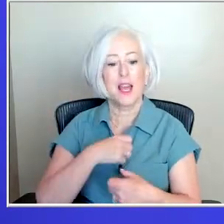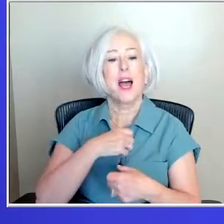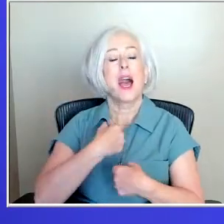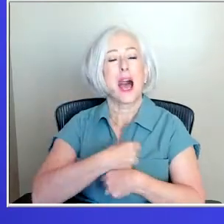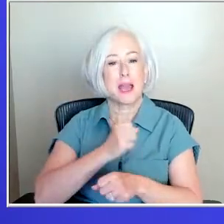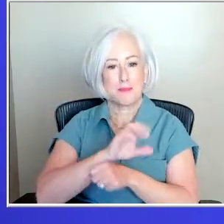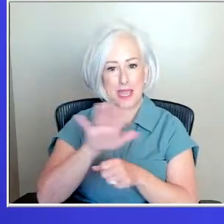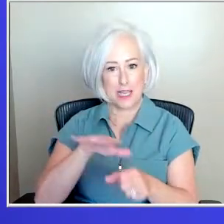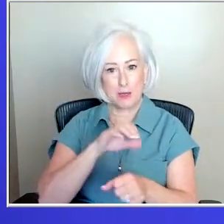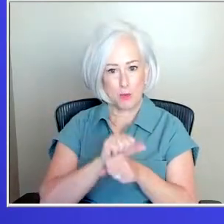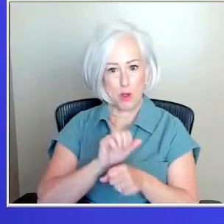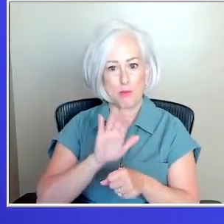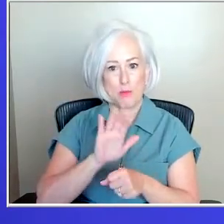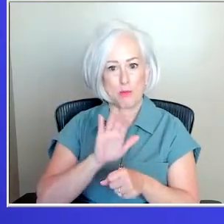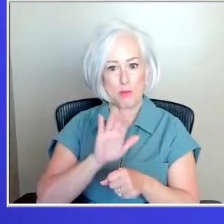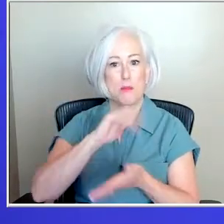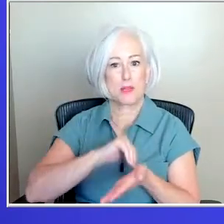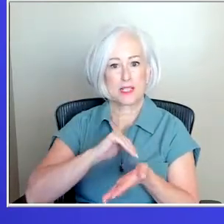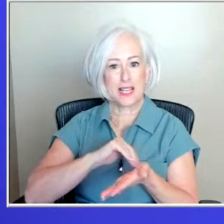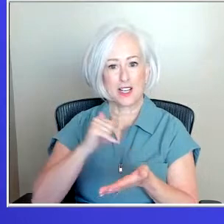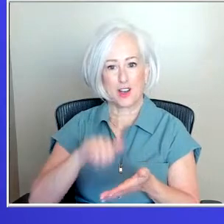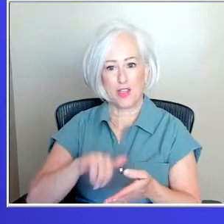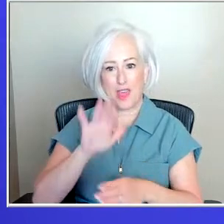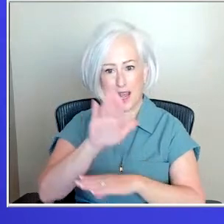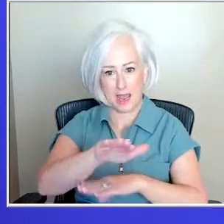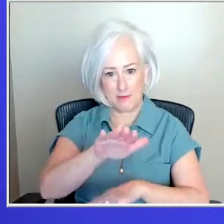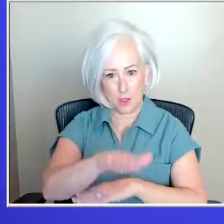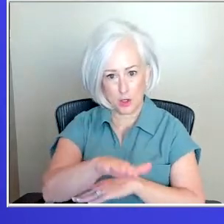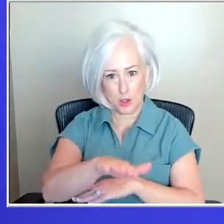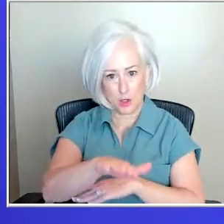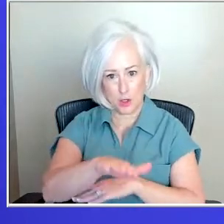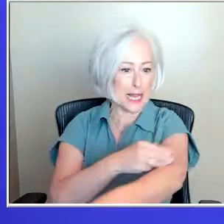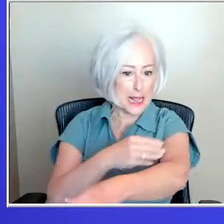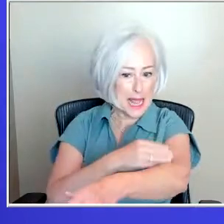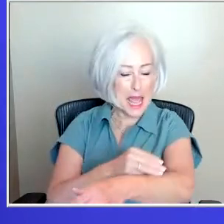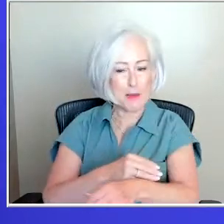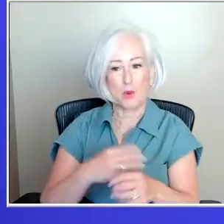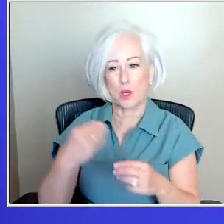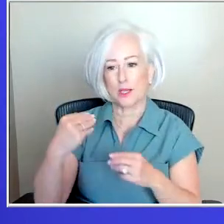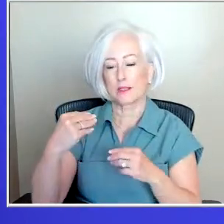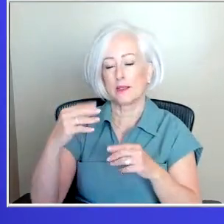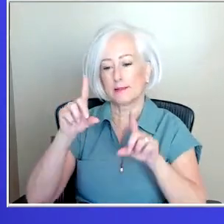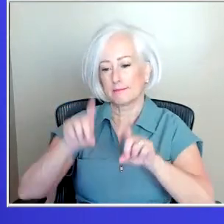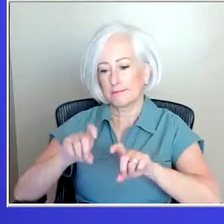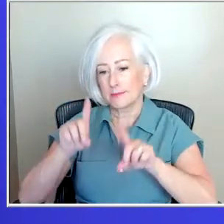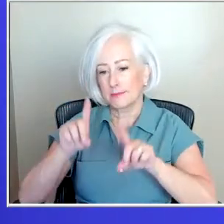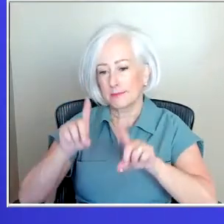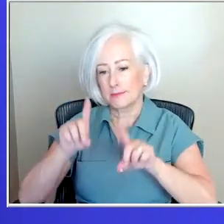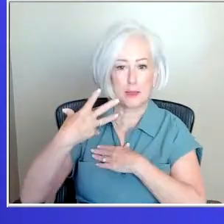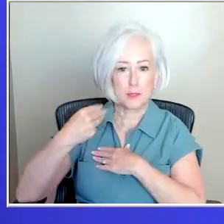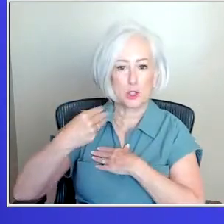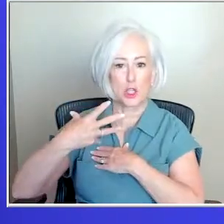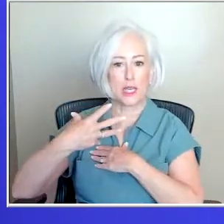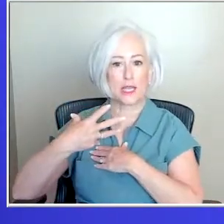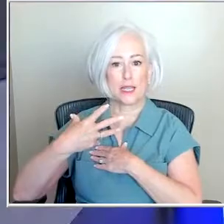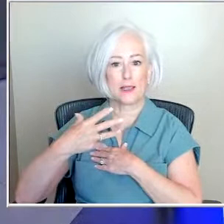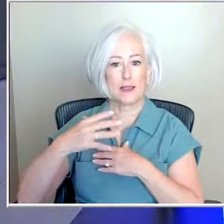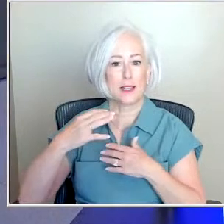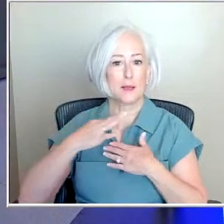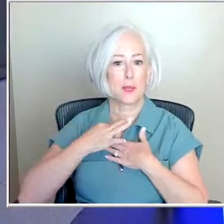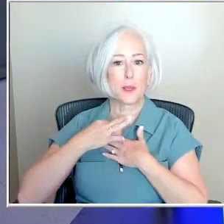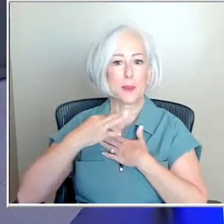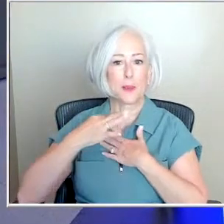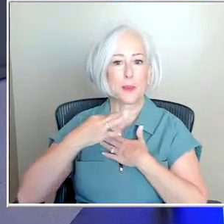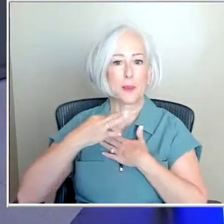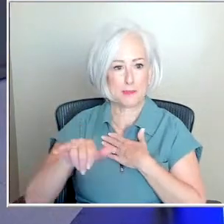that afternoon. So we did some preliminary lab work and imaging, and then had a biopsy that same week. And what are you Ended told? up here. And